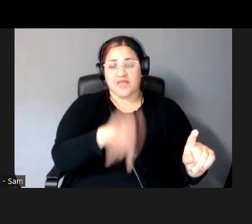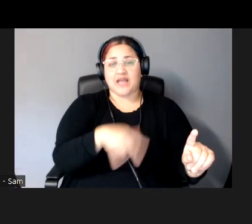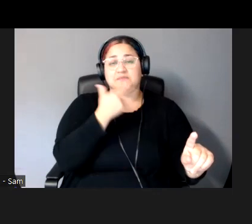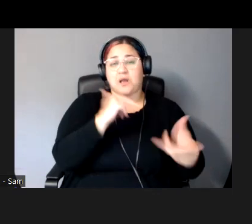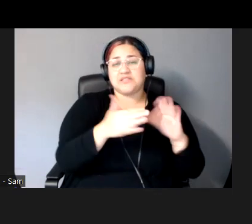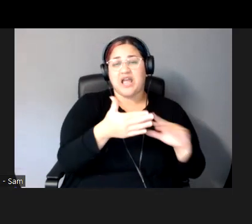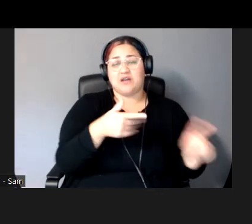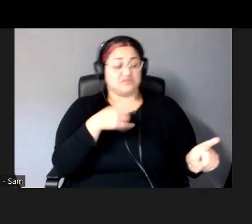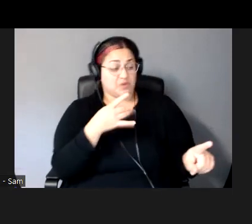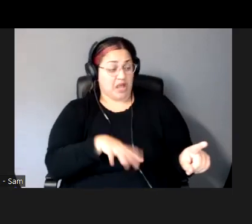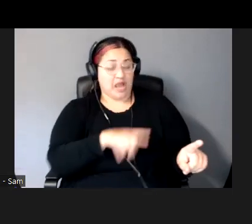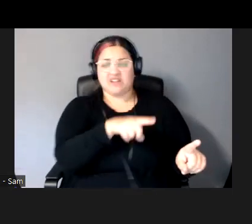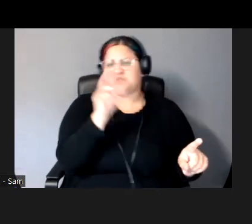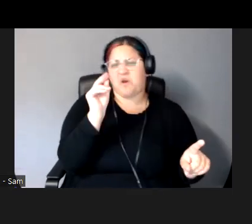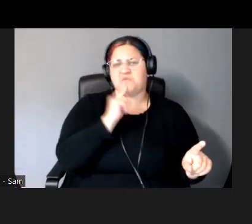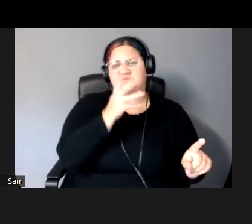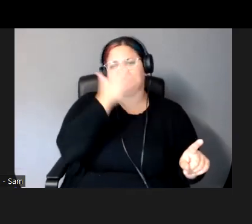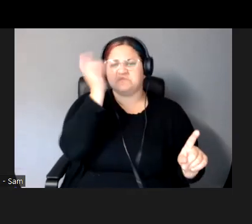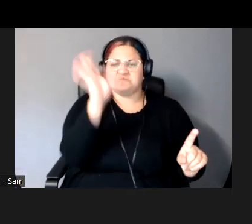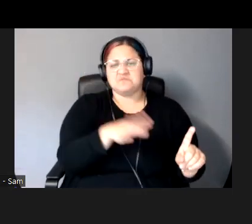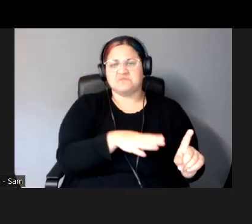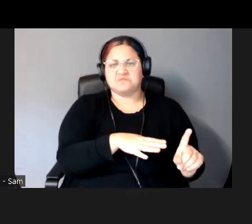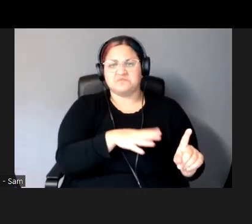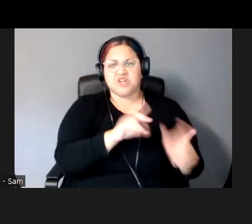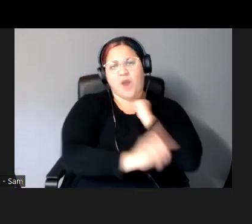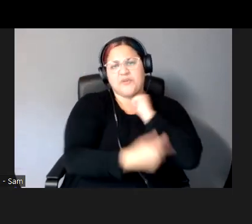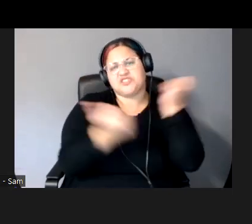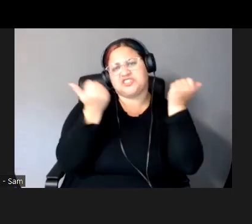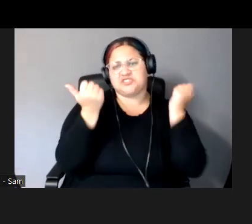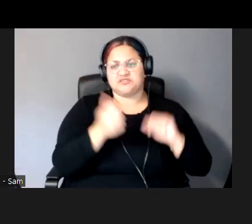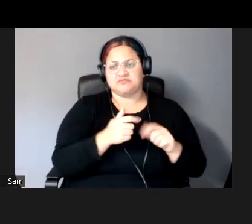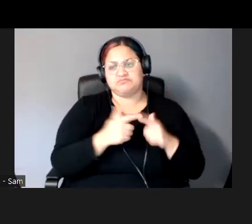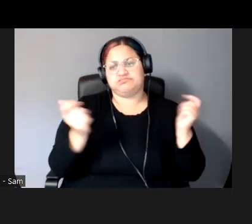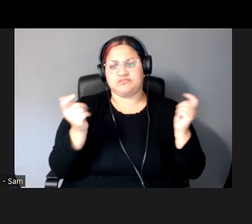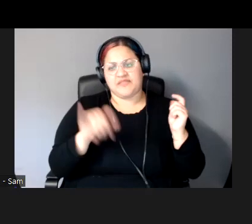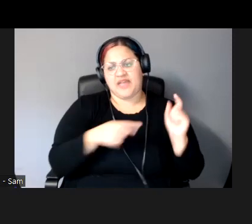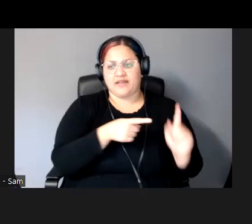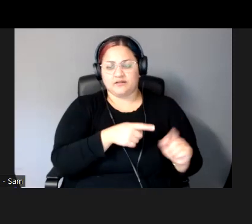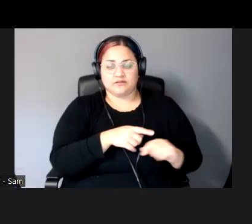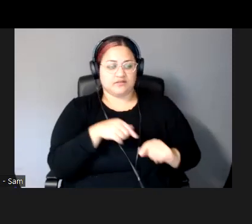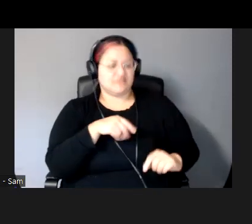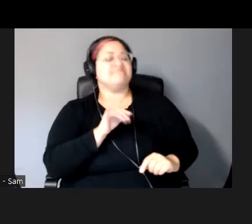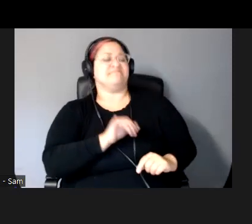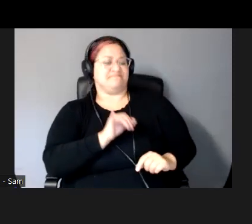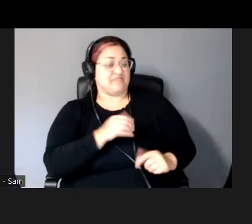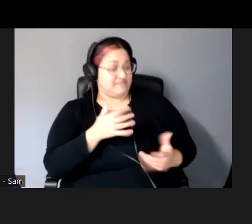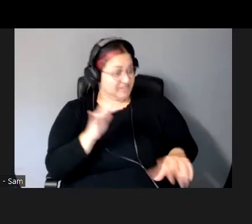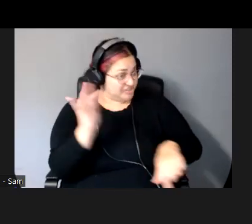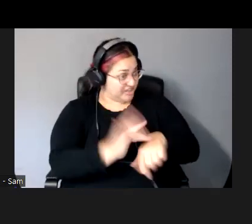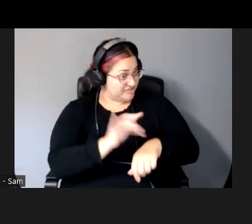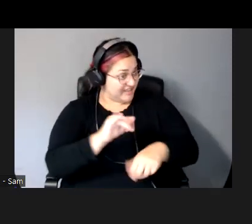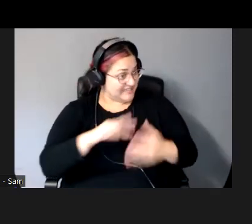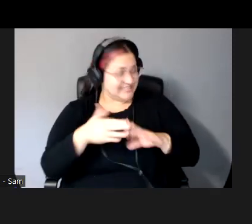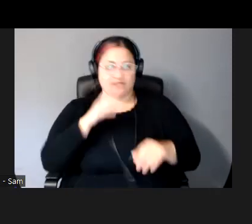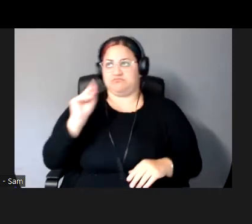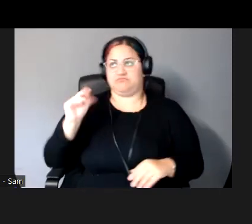corners? You know, five-year-olds don't generally ask that question. So part of it is trying to understand what they want,